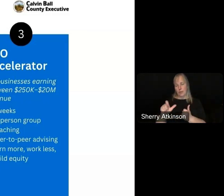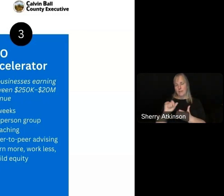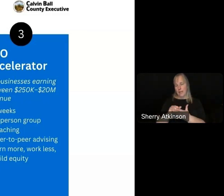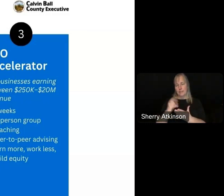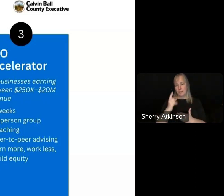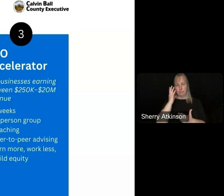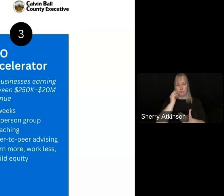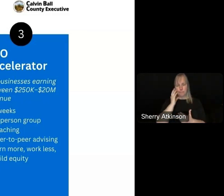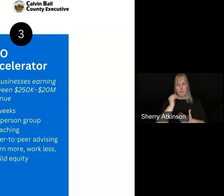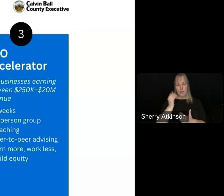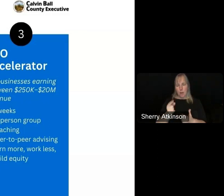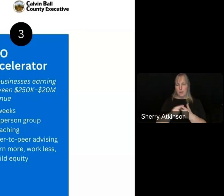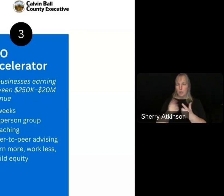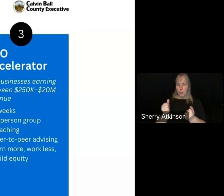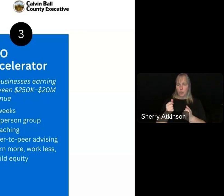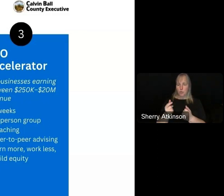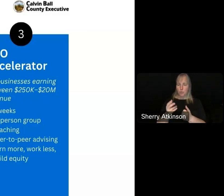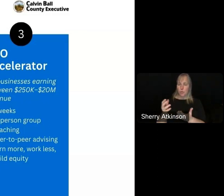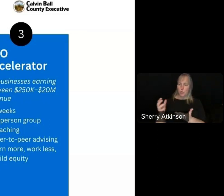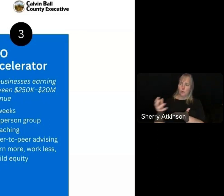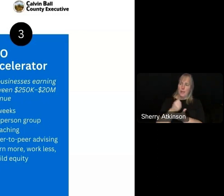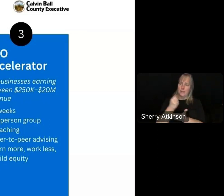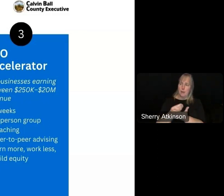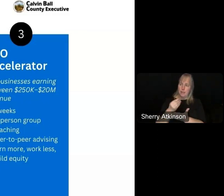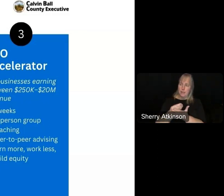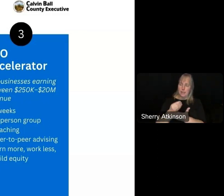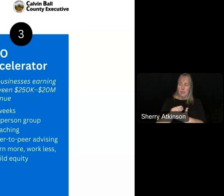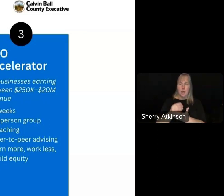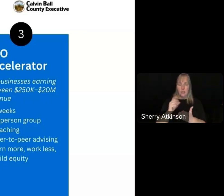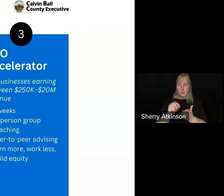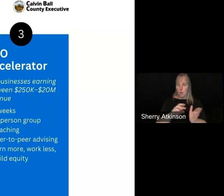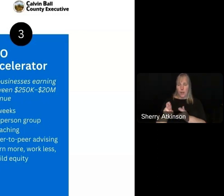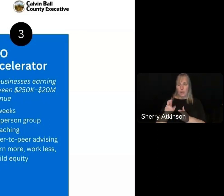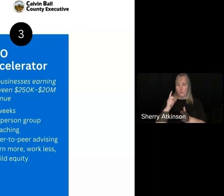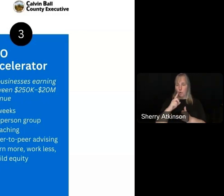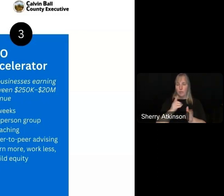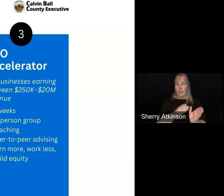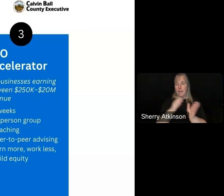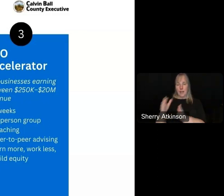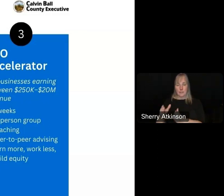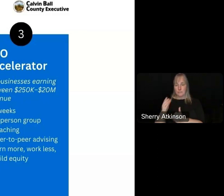raise money. They're like off into the next phase of like high growth.